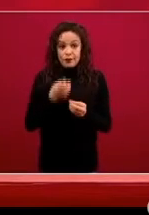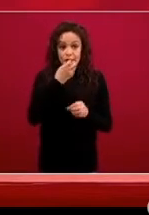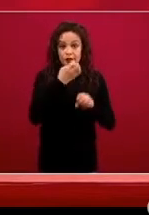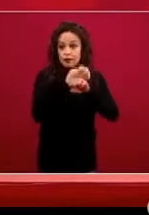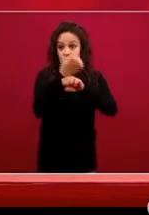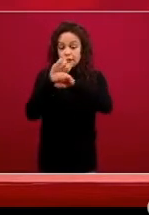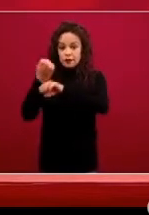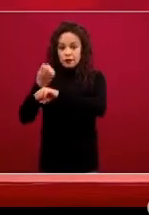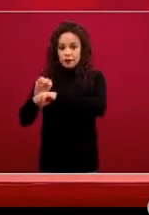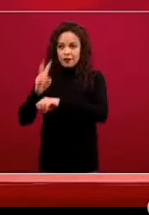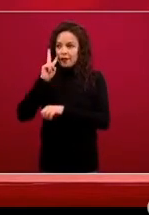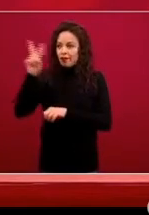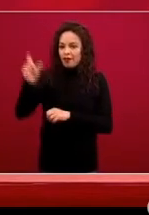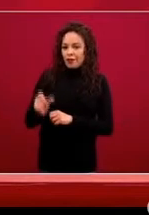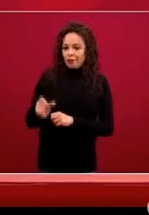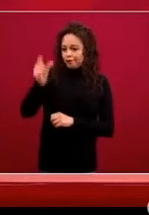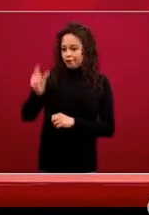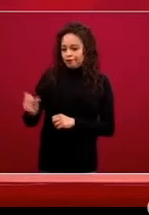incidents